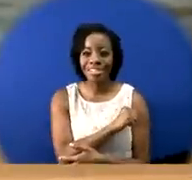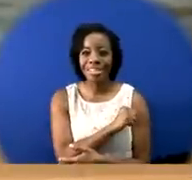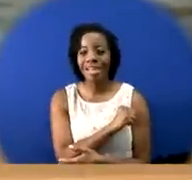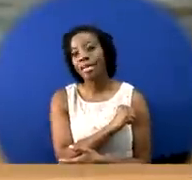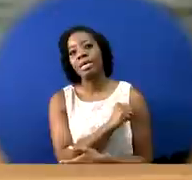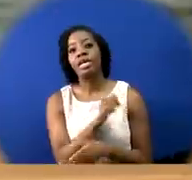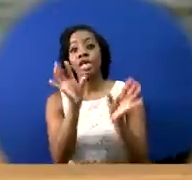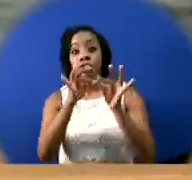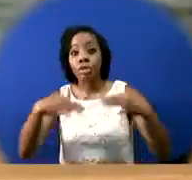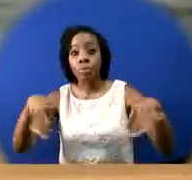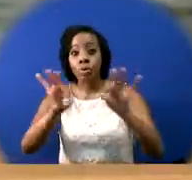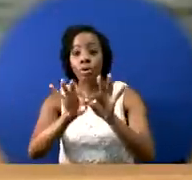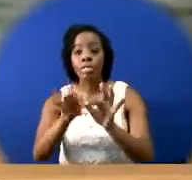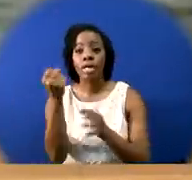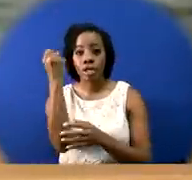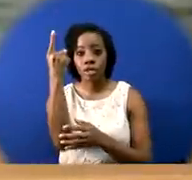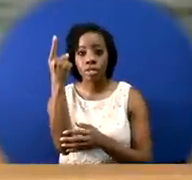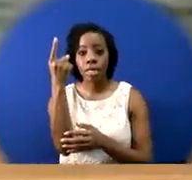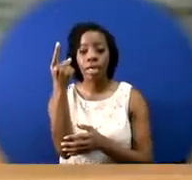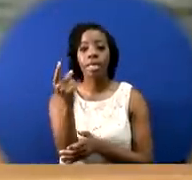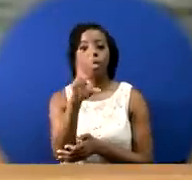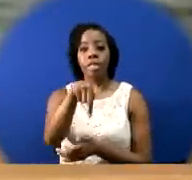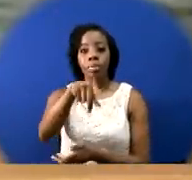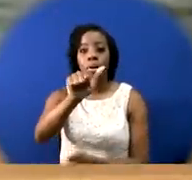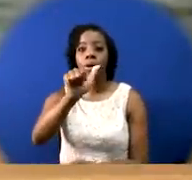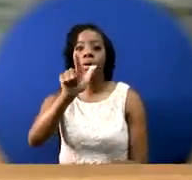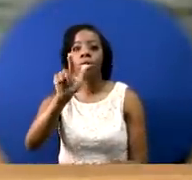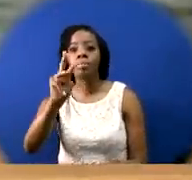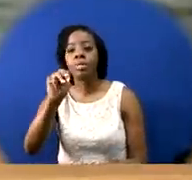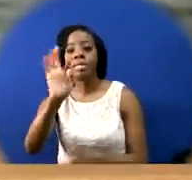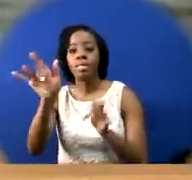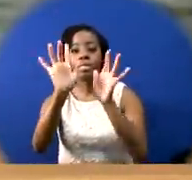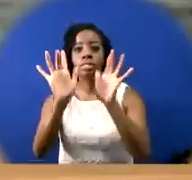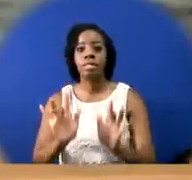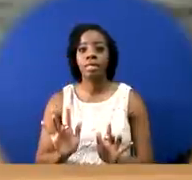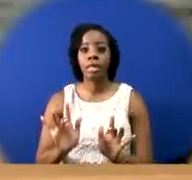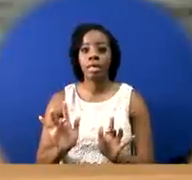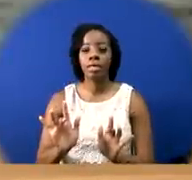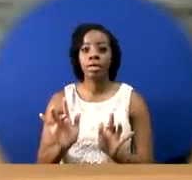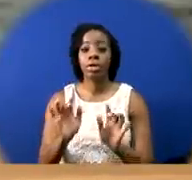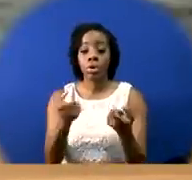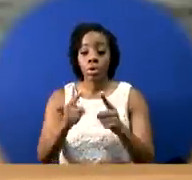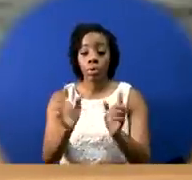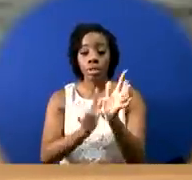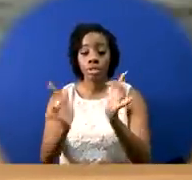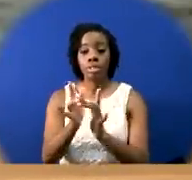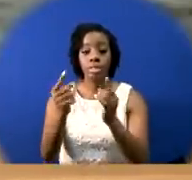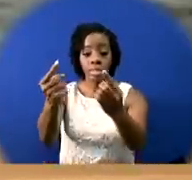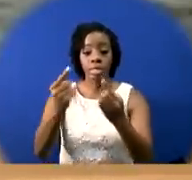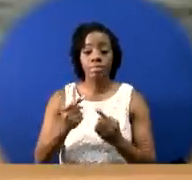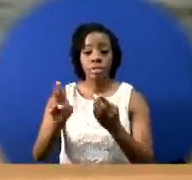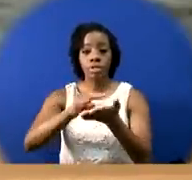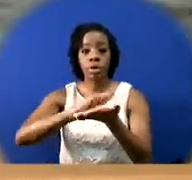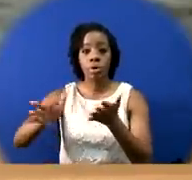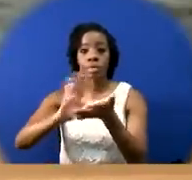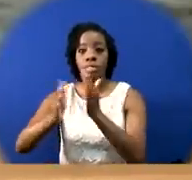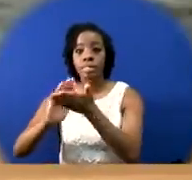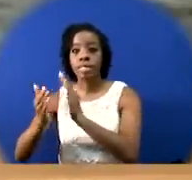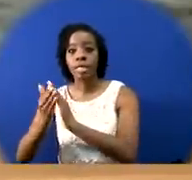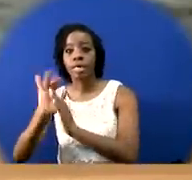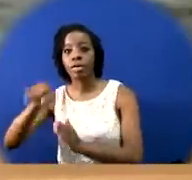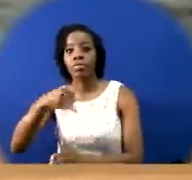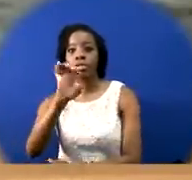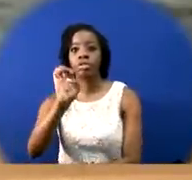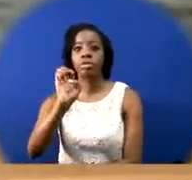the understanding of this Palm Sunday passage, because when Jesus gets ready to come into the holy city of Jerusalem, it is at